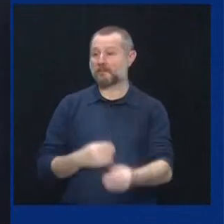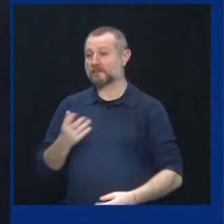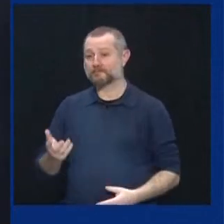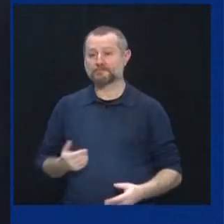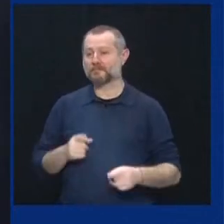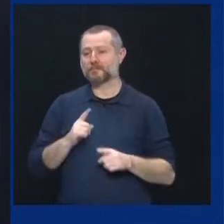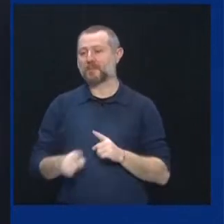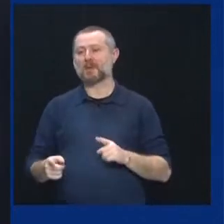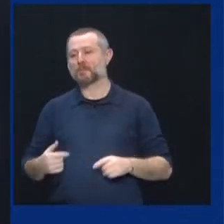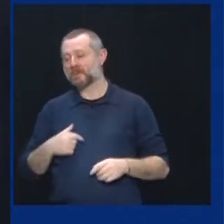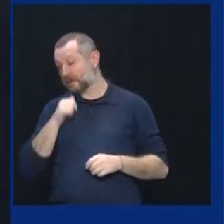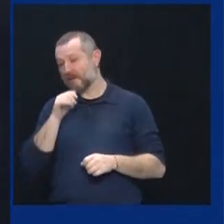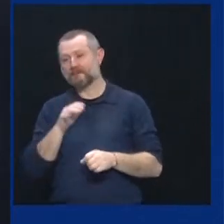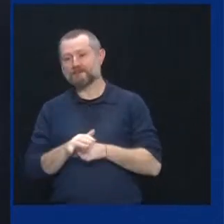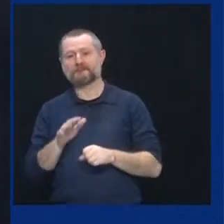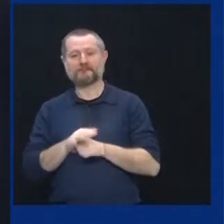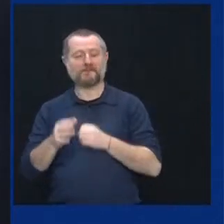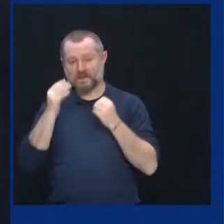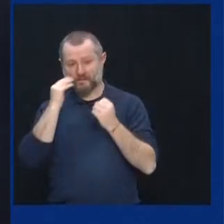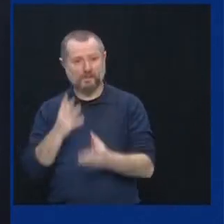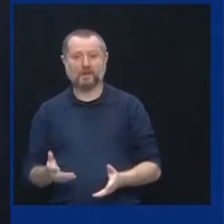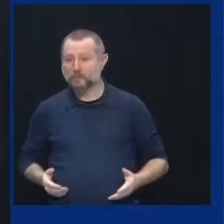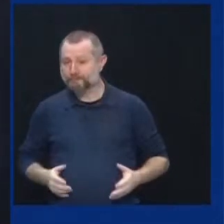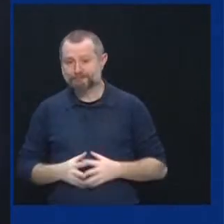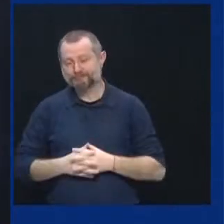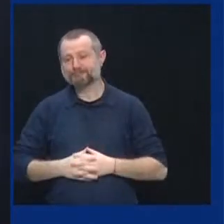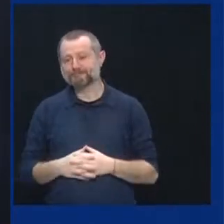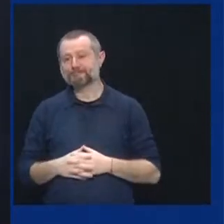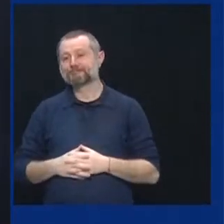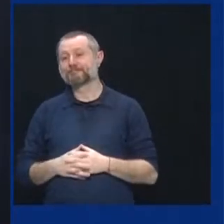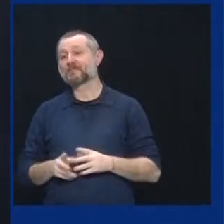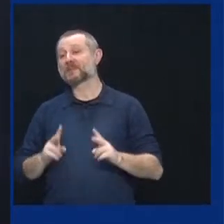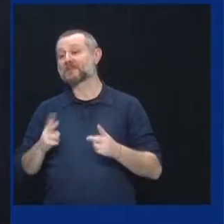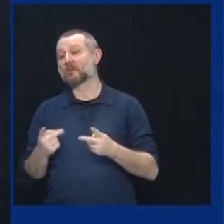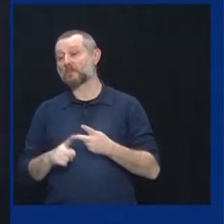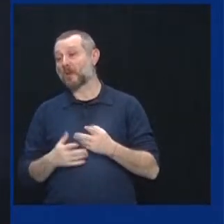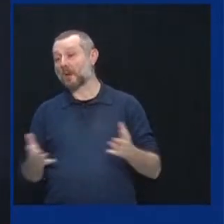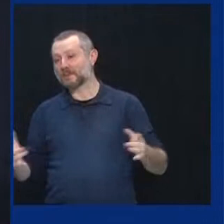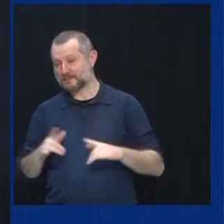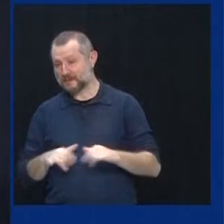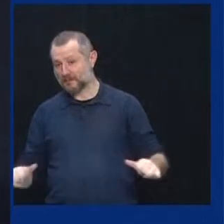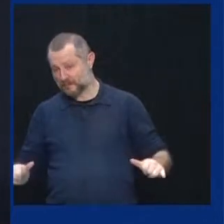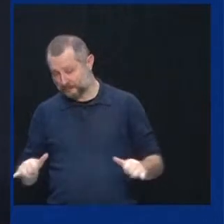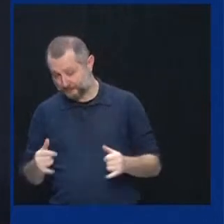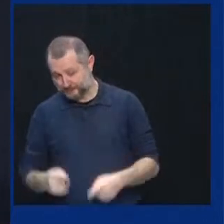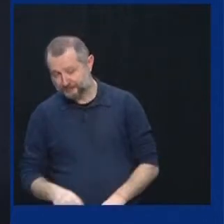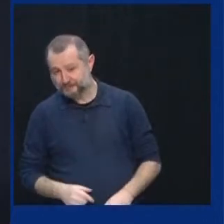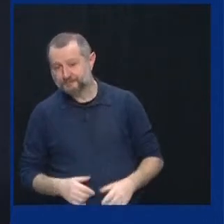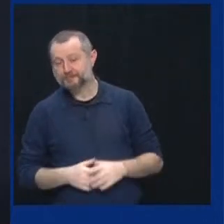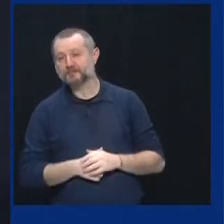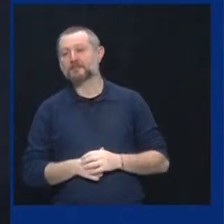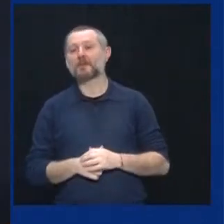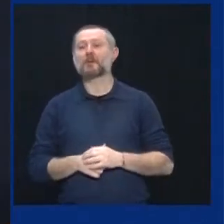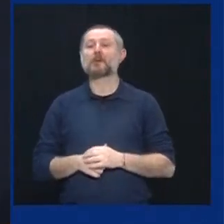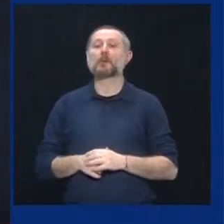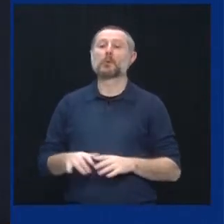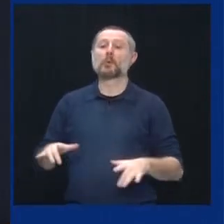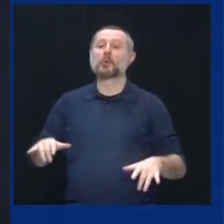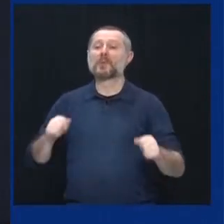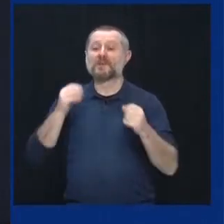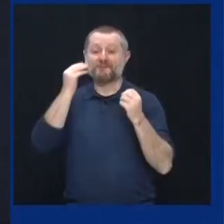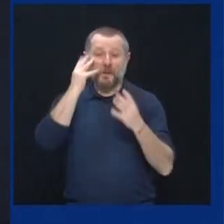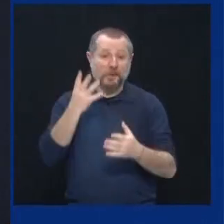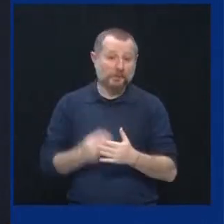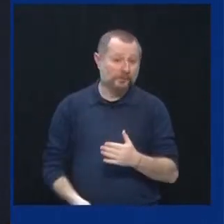That's one phenomenon. Second phenomenon, okay, now there's a void.